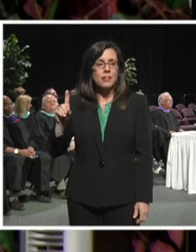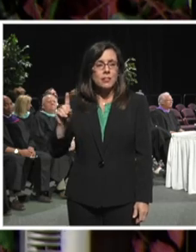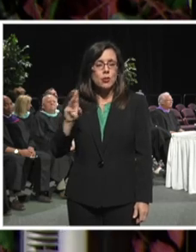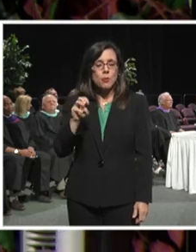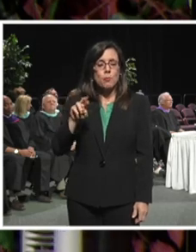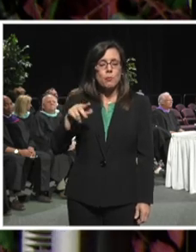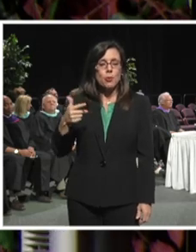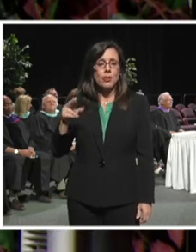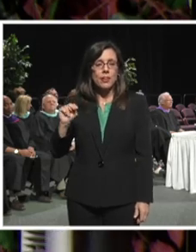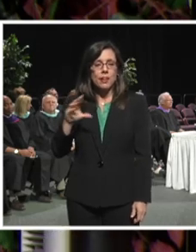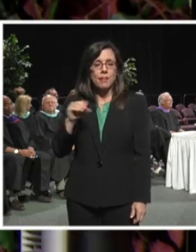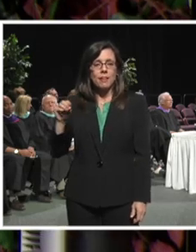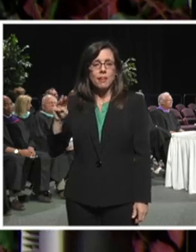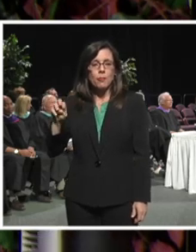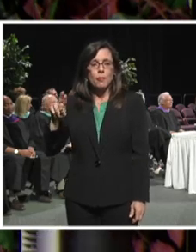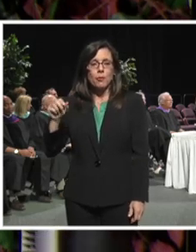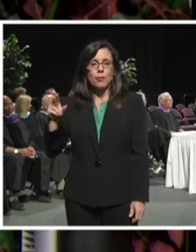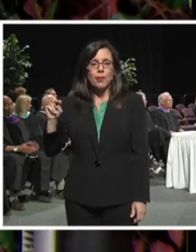and Ms. Moreno.